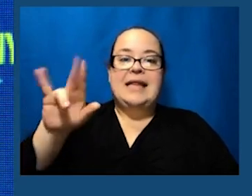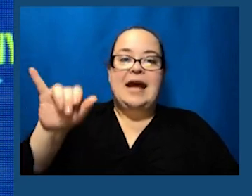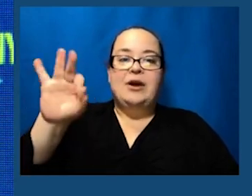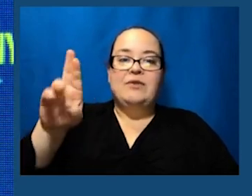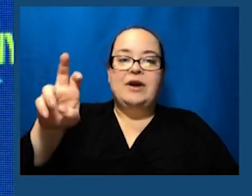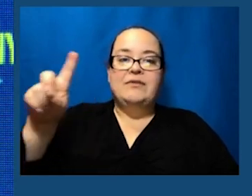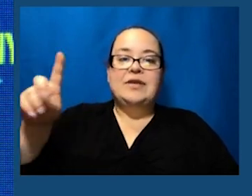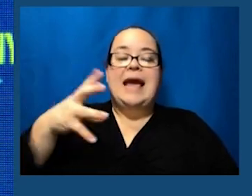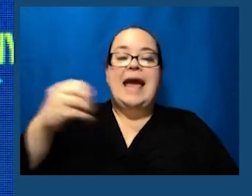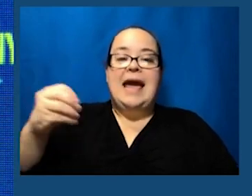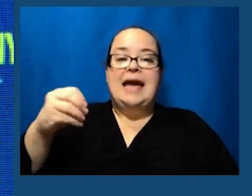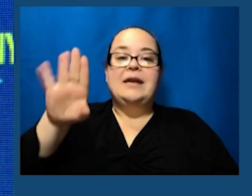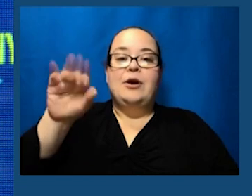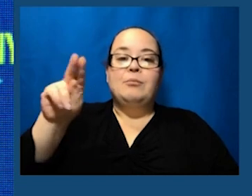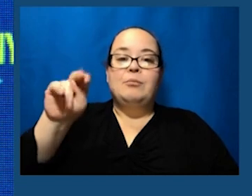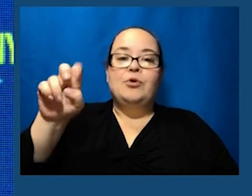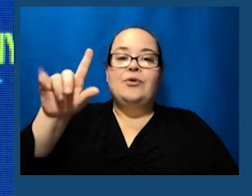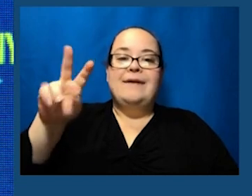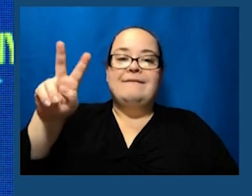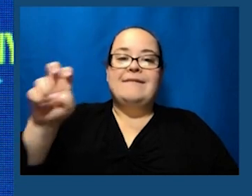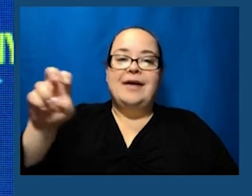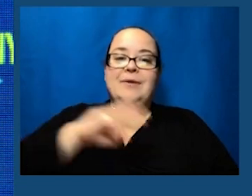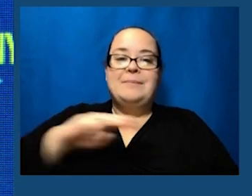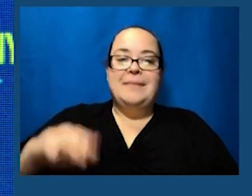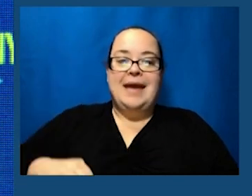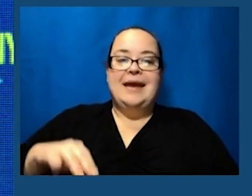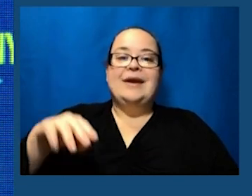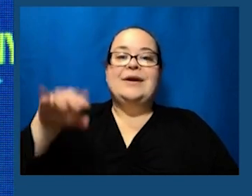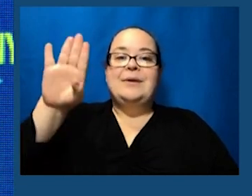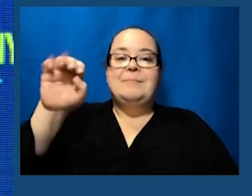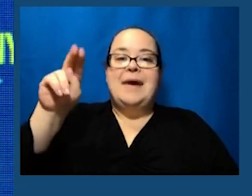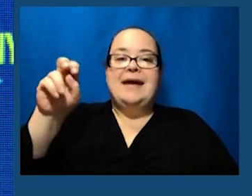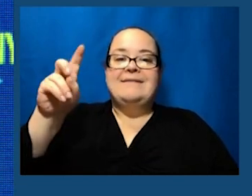Judith Delarbera. So congratulations to all of you.